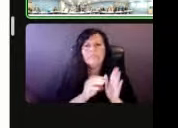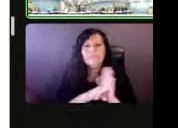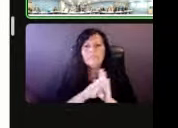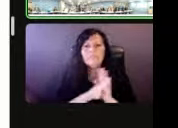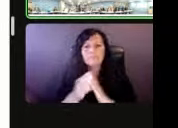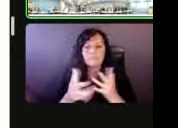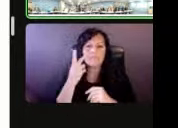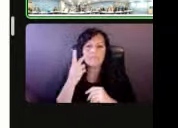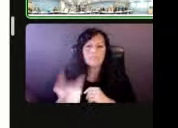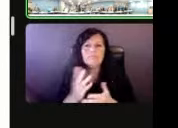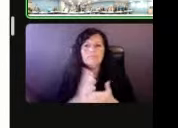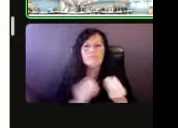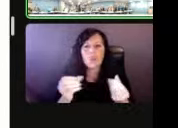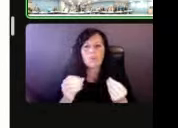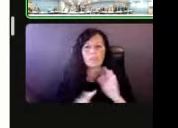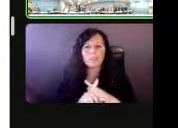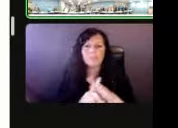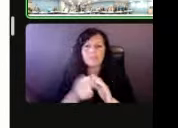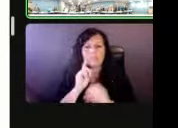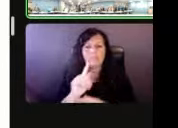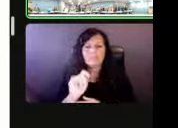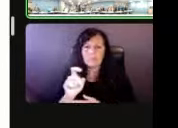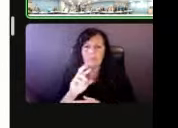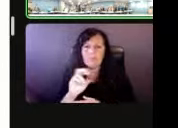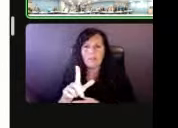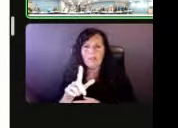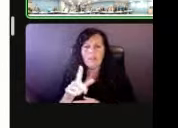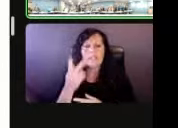rolls. So we see an additional